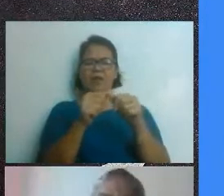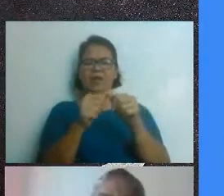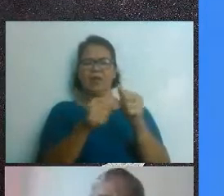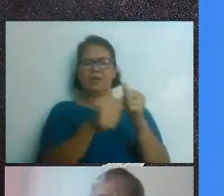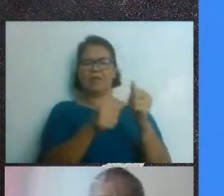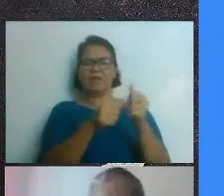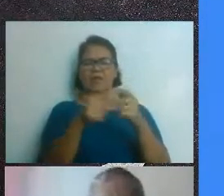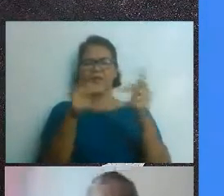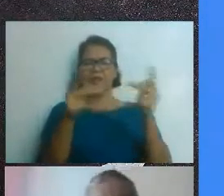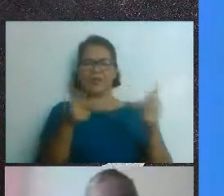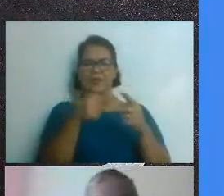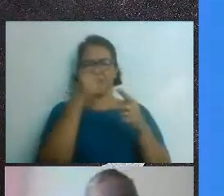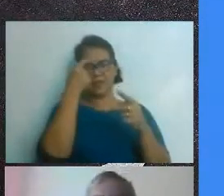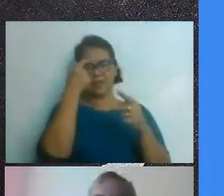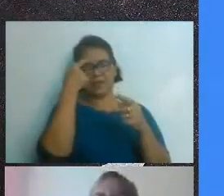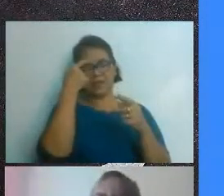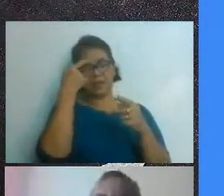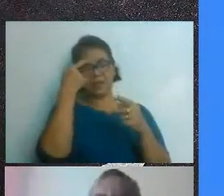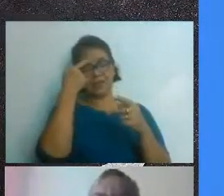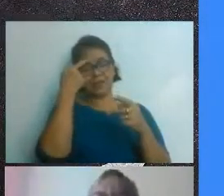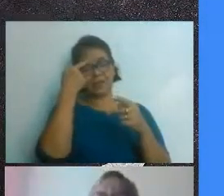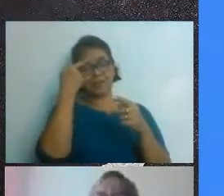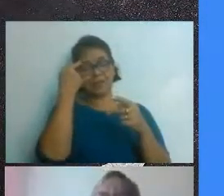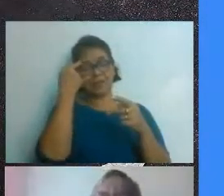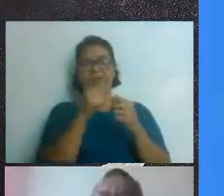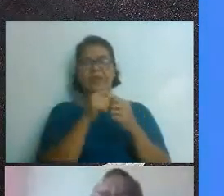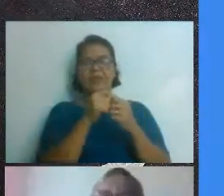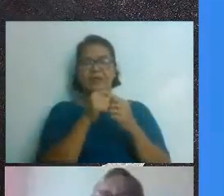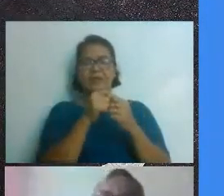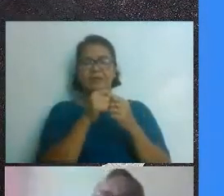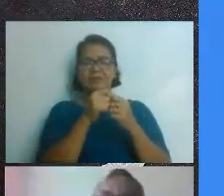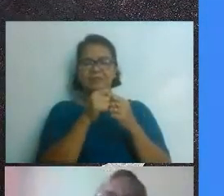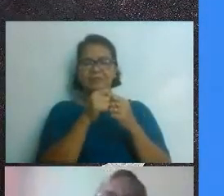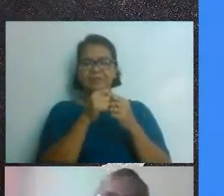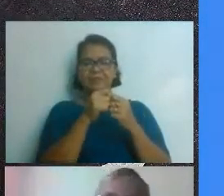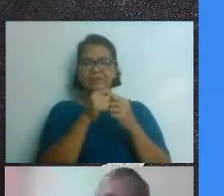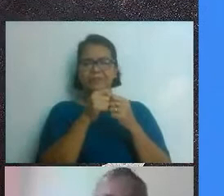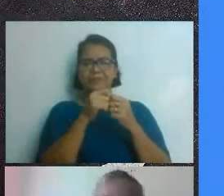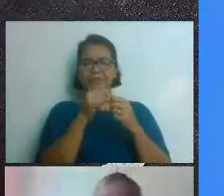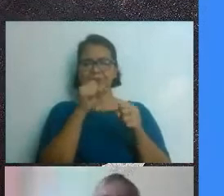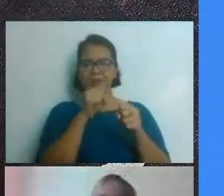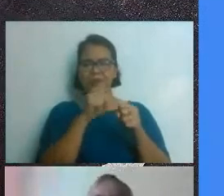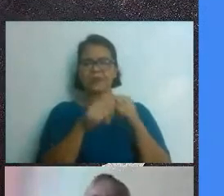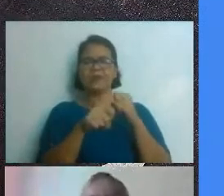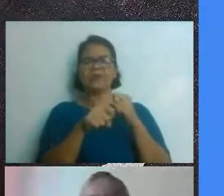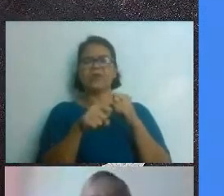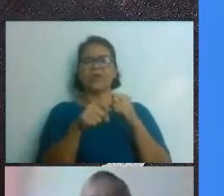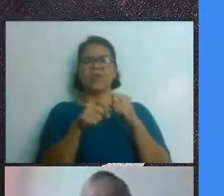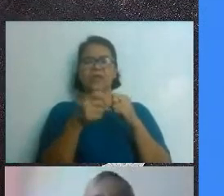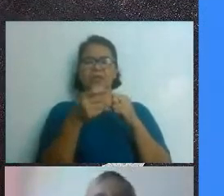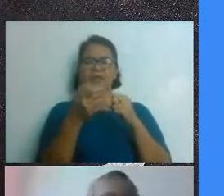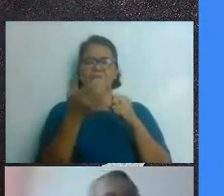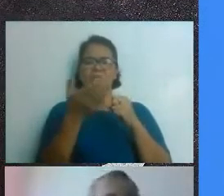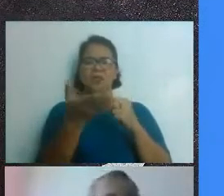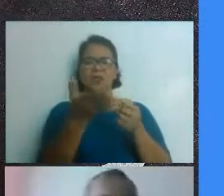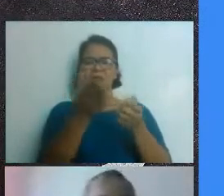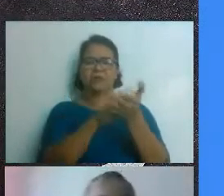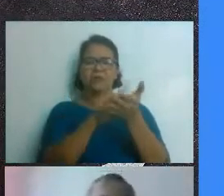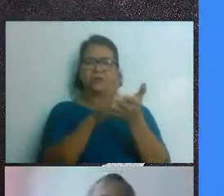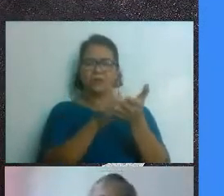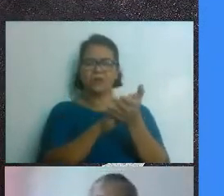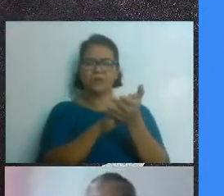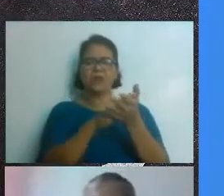ni Ma'am Liling, iniram ko, just to emphasize na kayo ang may kapangyarihan, kayo ang